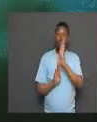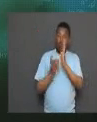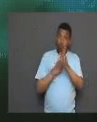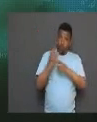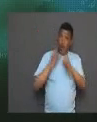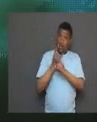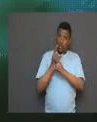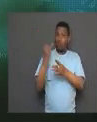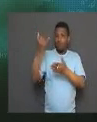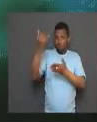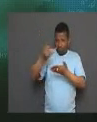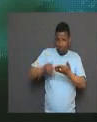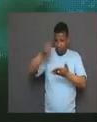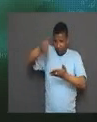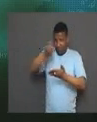modern cartography.